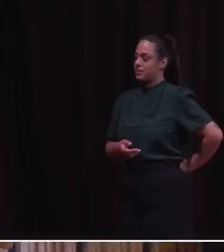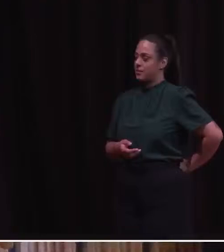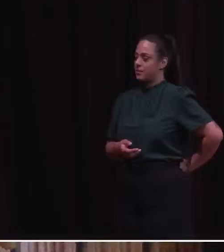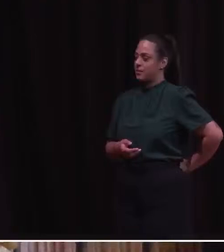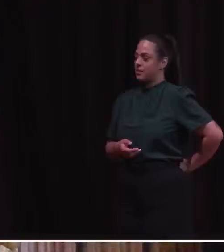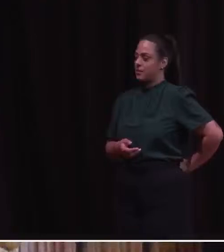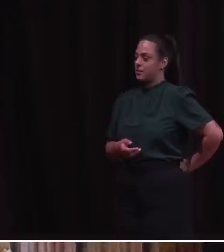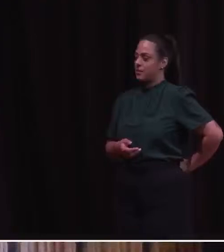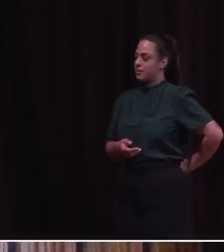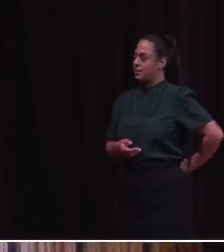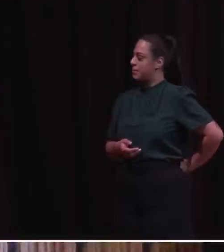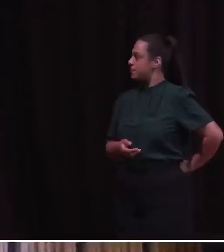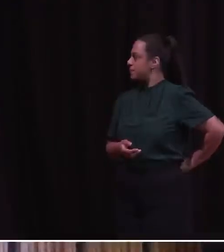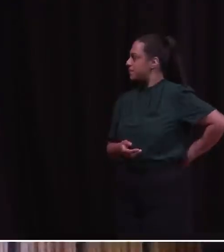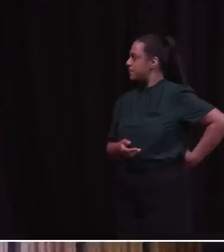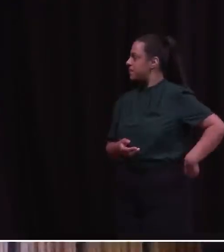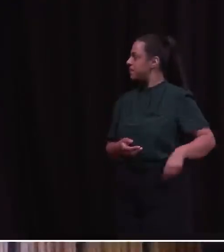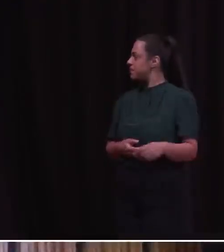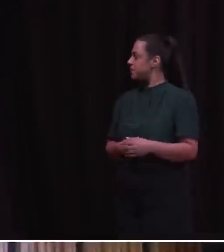Yes.